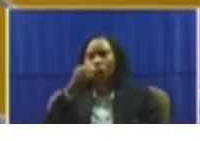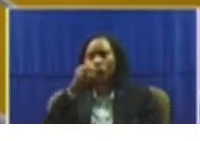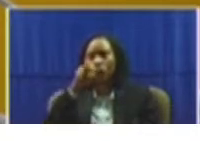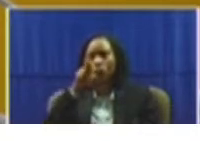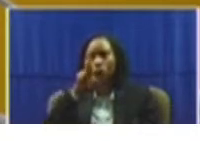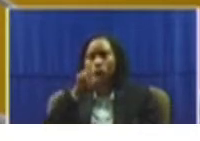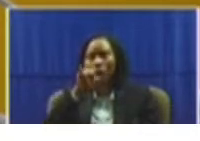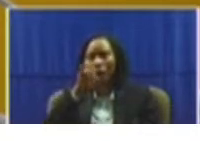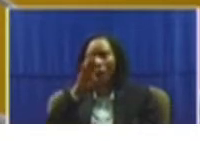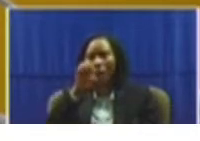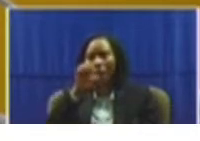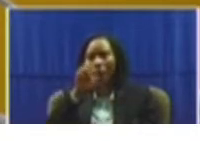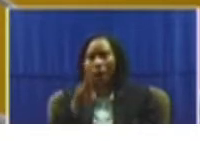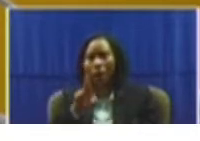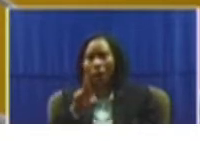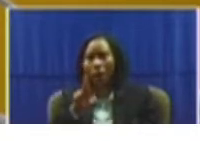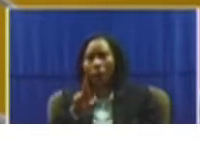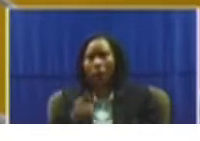Honorable Member Schreiber.